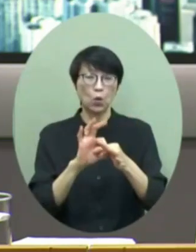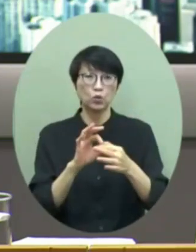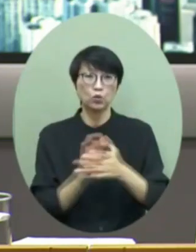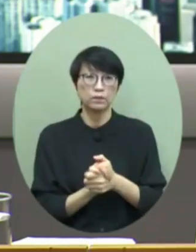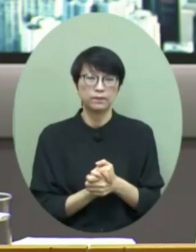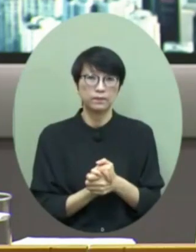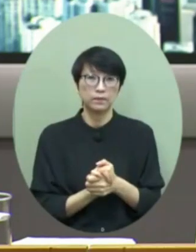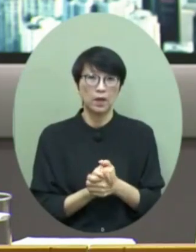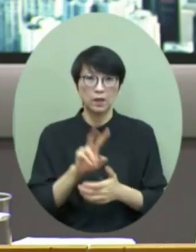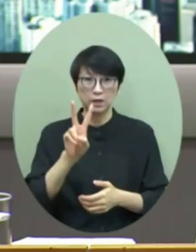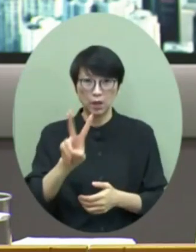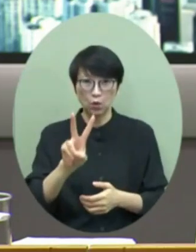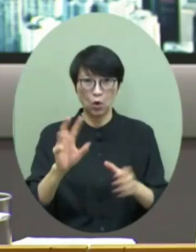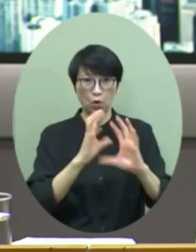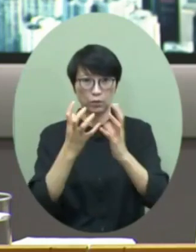29